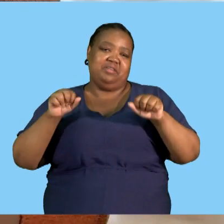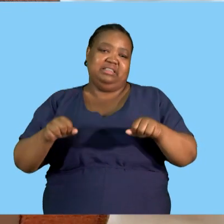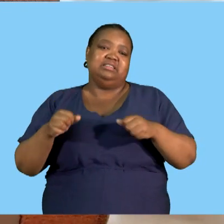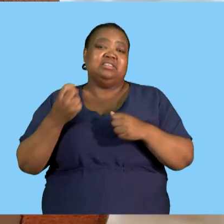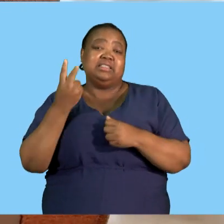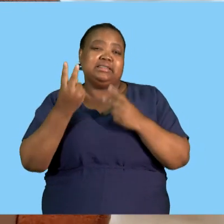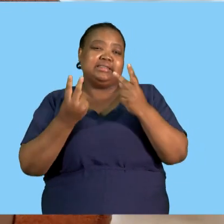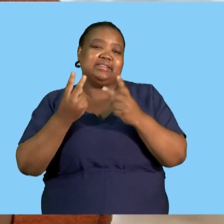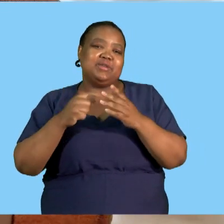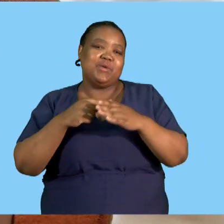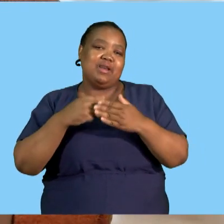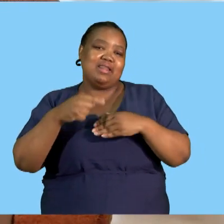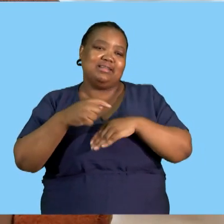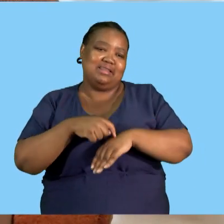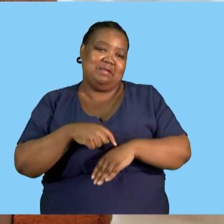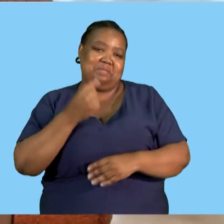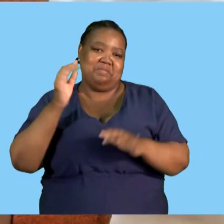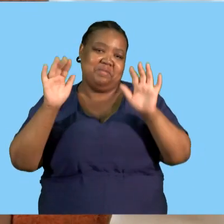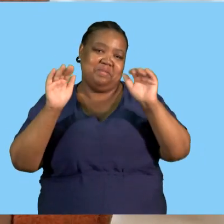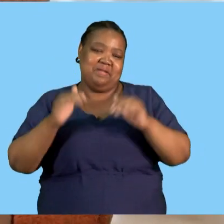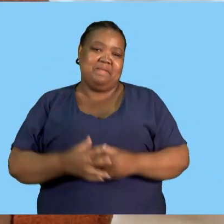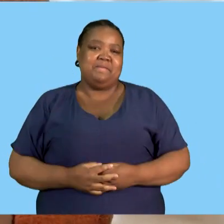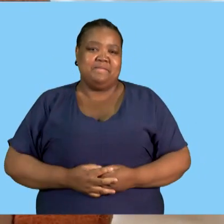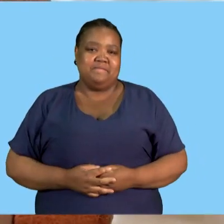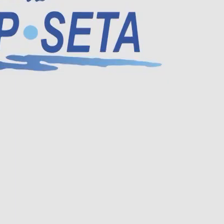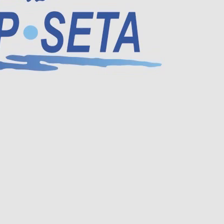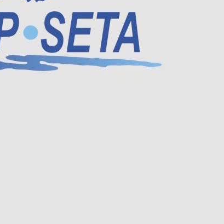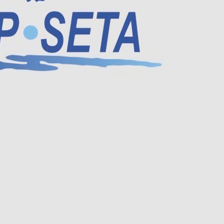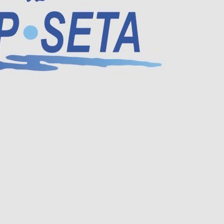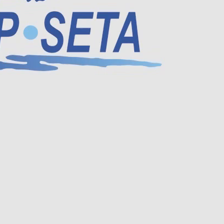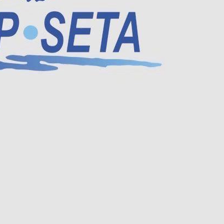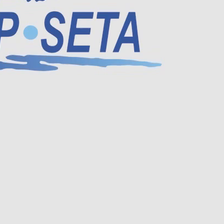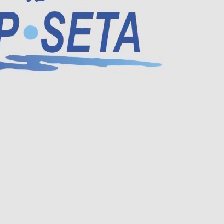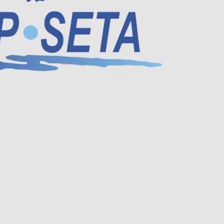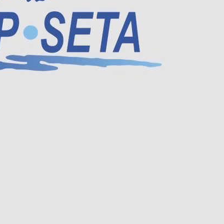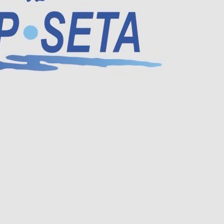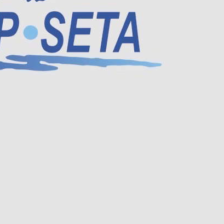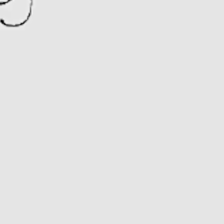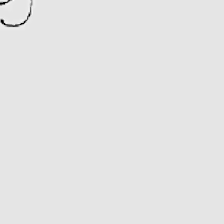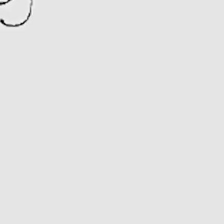So for me, I'll see you next time. Goodbye.